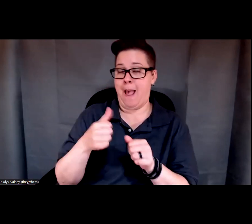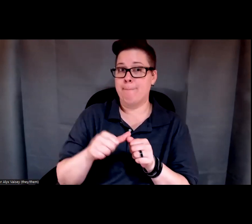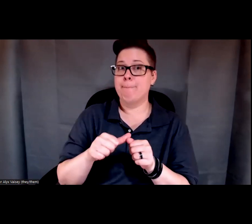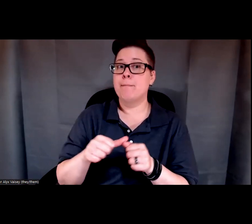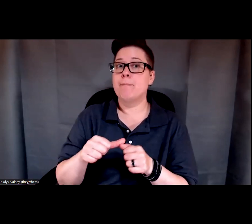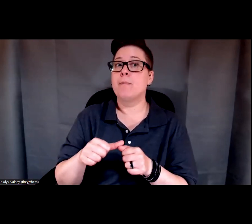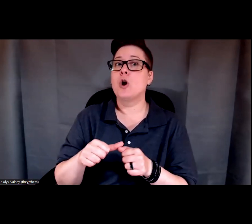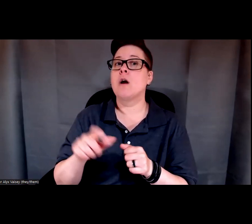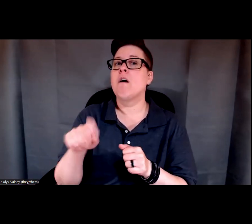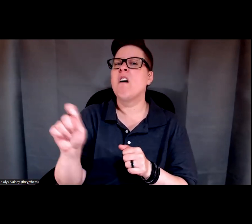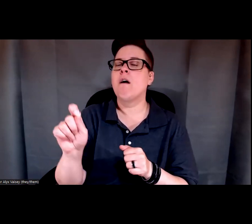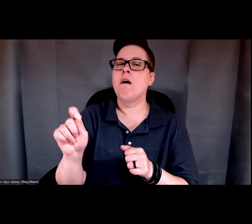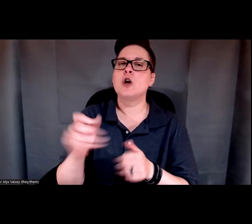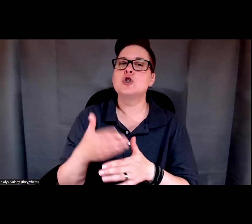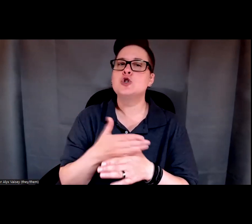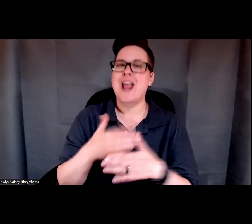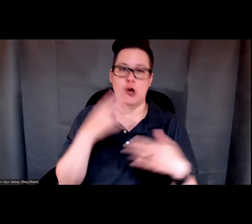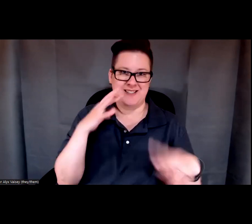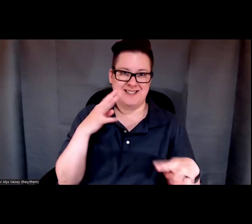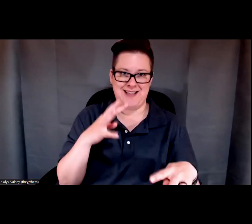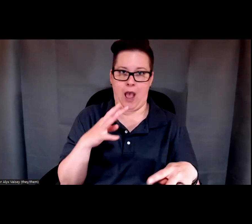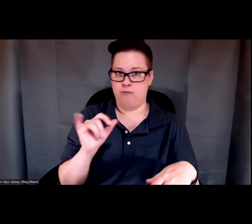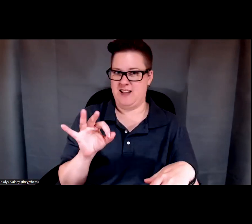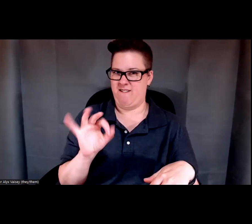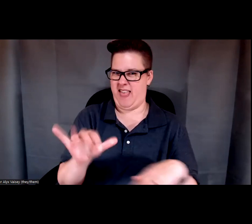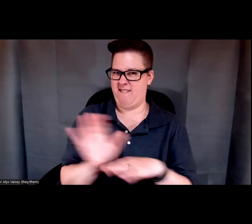that says share sound, if there is any sound.